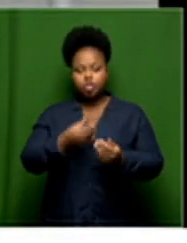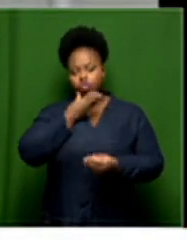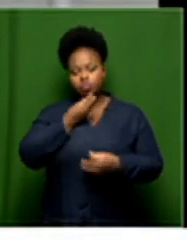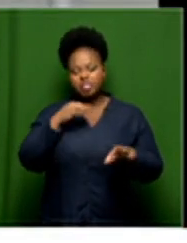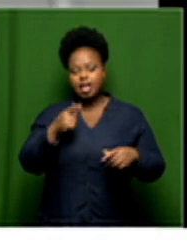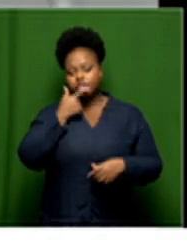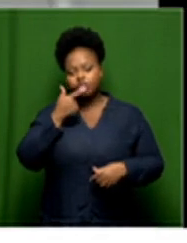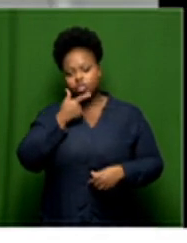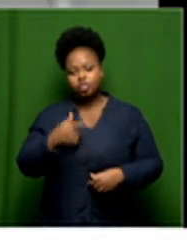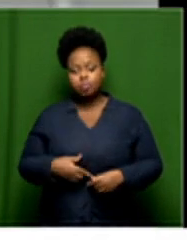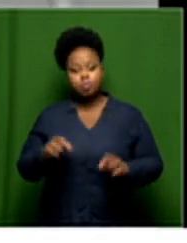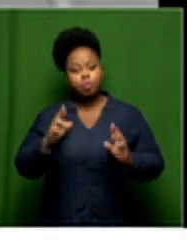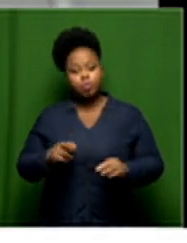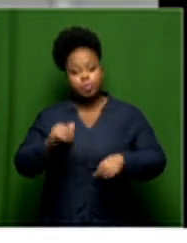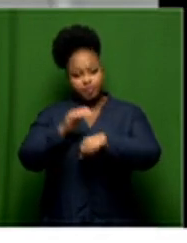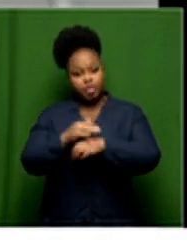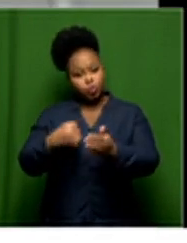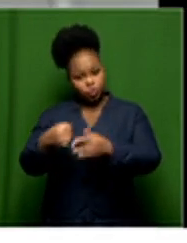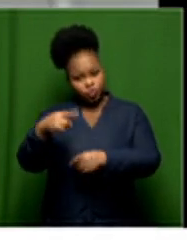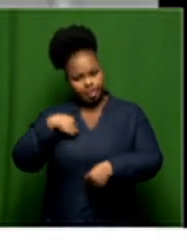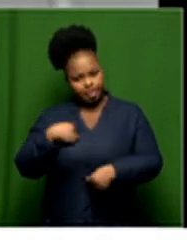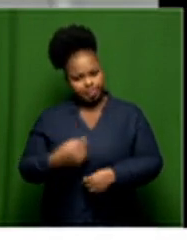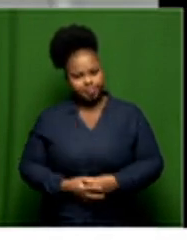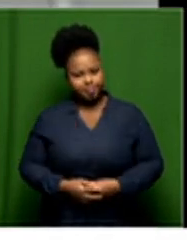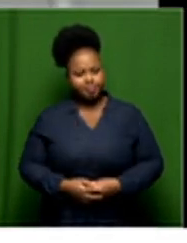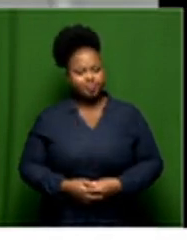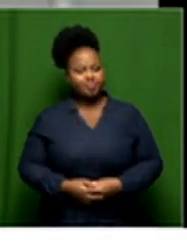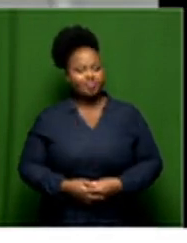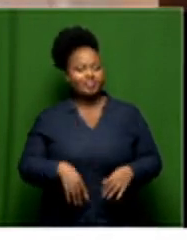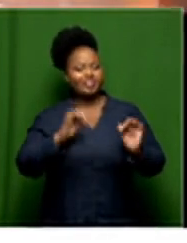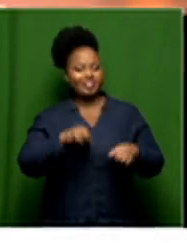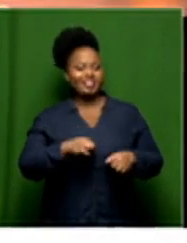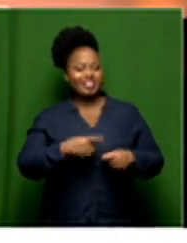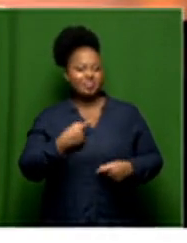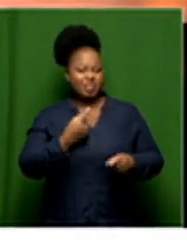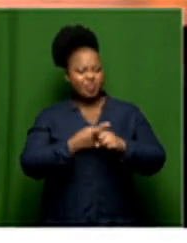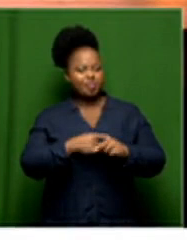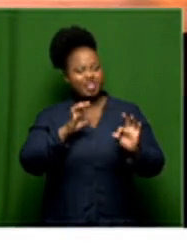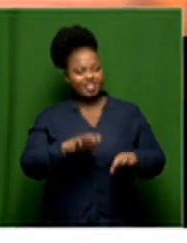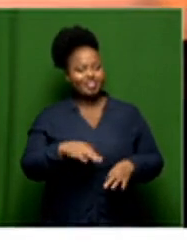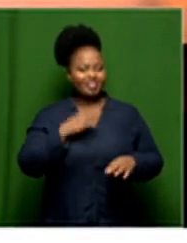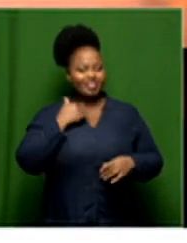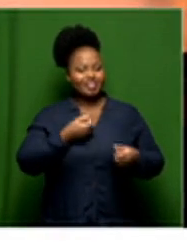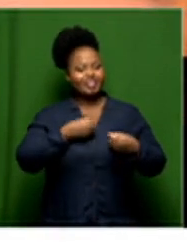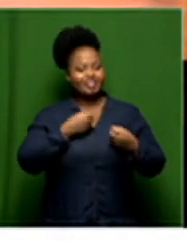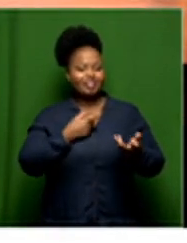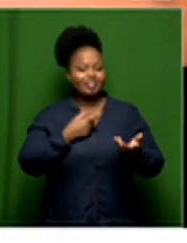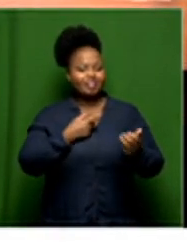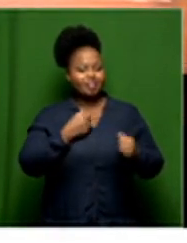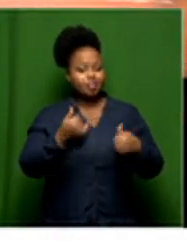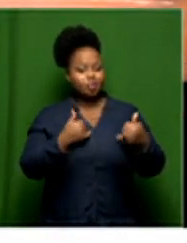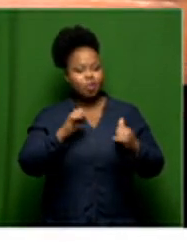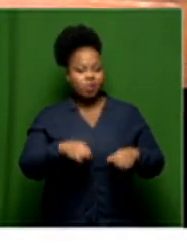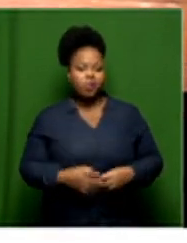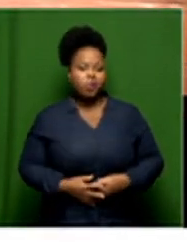Christmas lunch, which I'm hoping my friends are going to be cooking for me. Of course, you need to be spoiled and pampered, Tasha. Yeah.